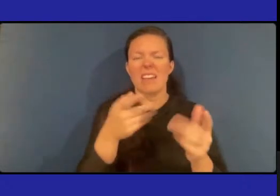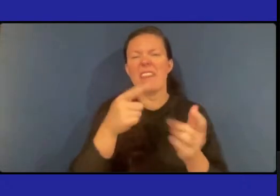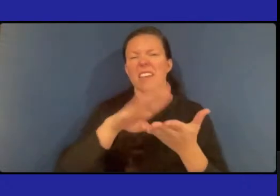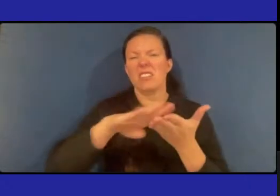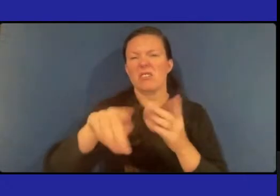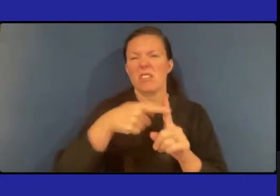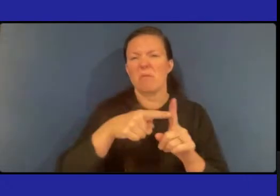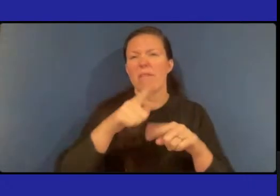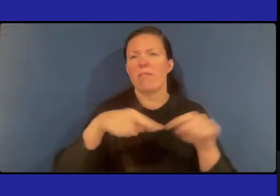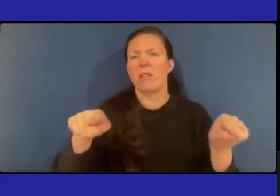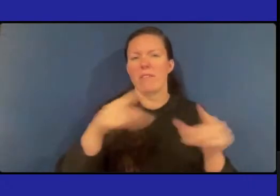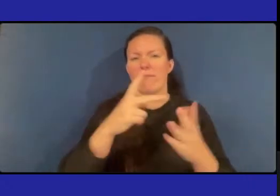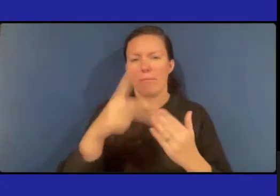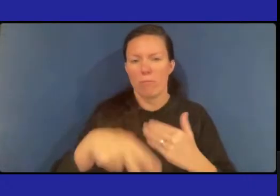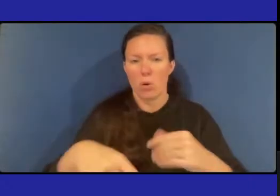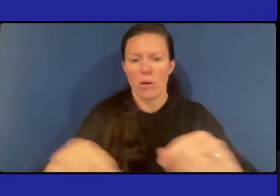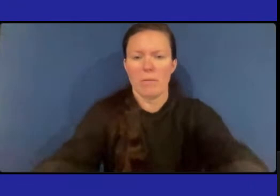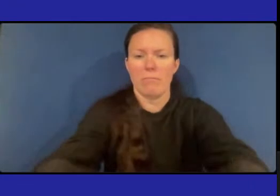diversity program.